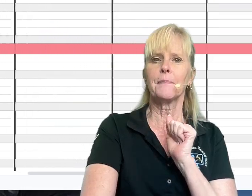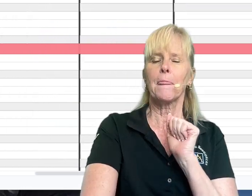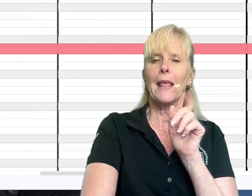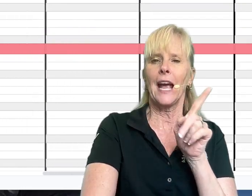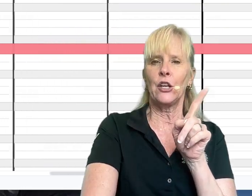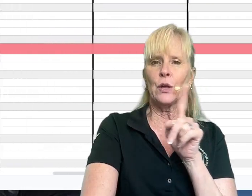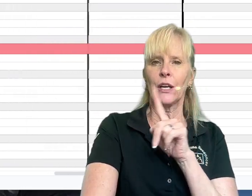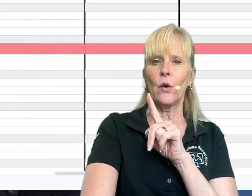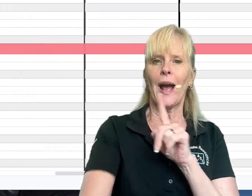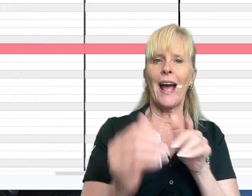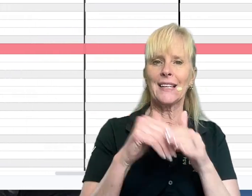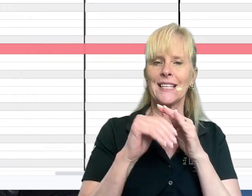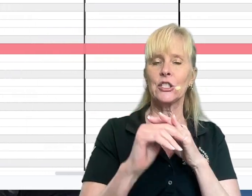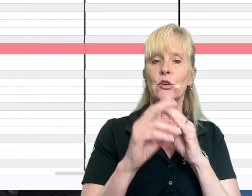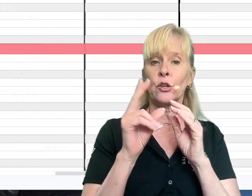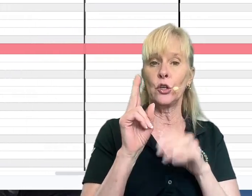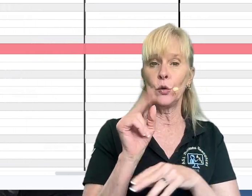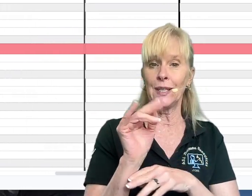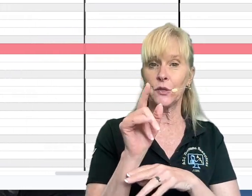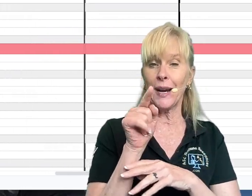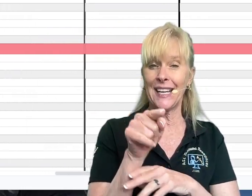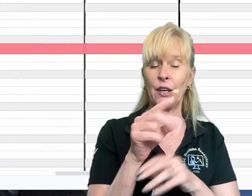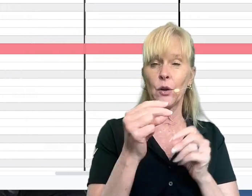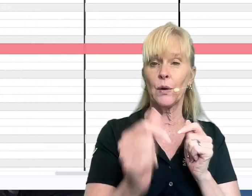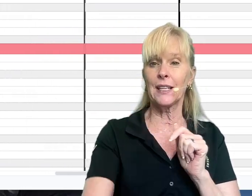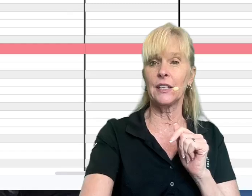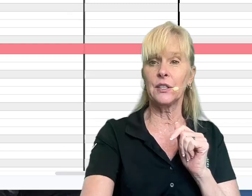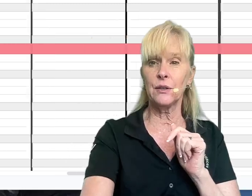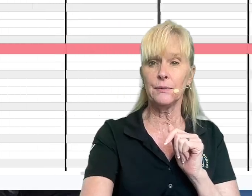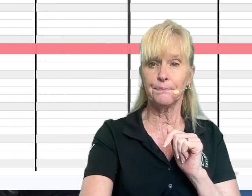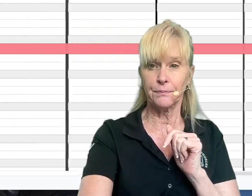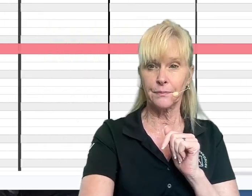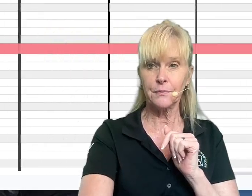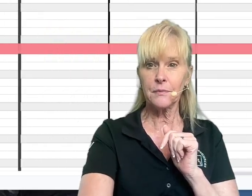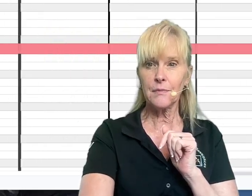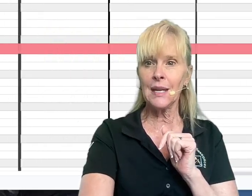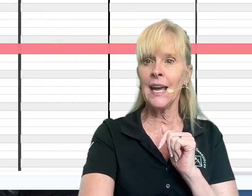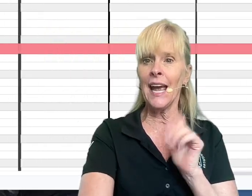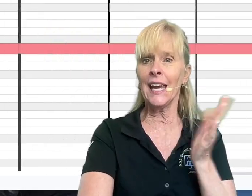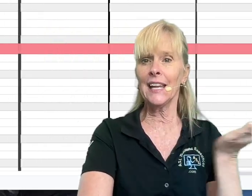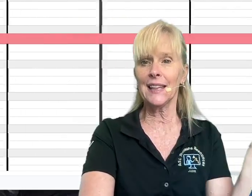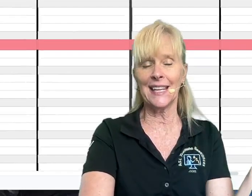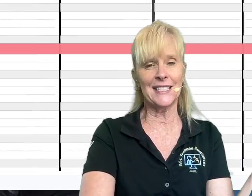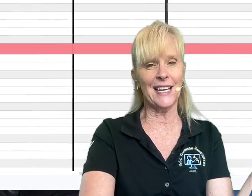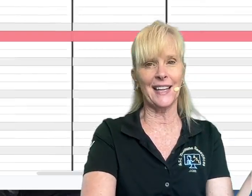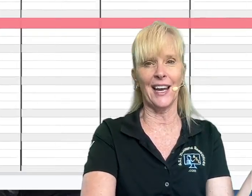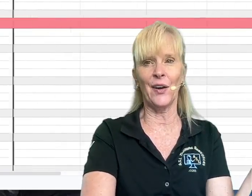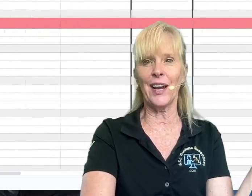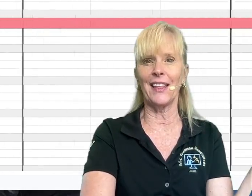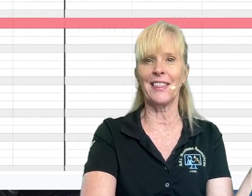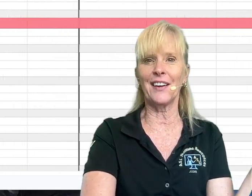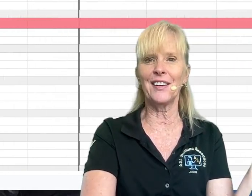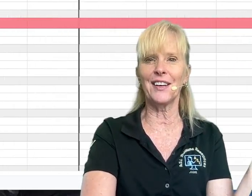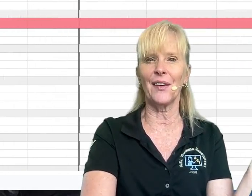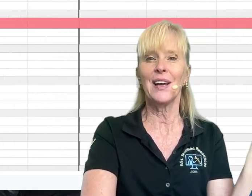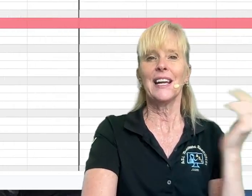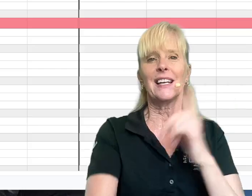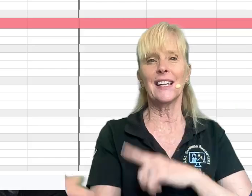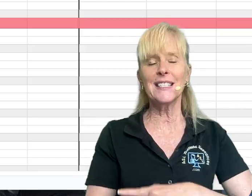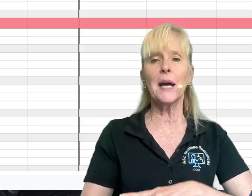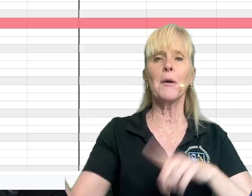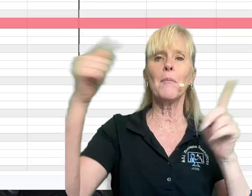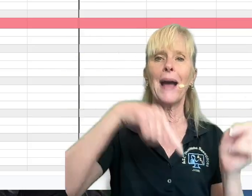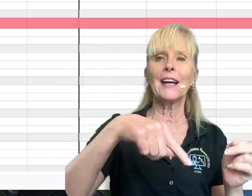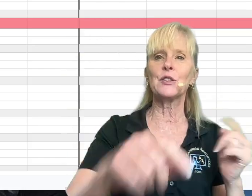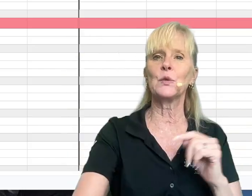on. And you can go access your units right here quickly too, and things like that. Okay, there you go. Now